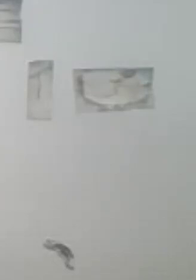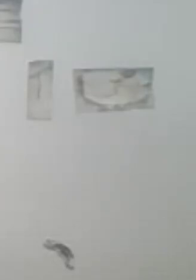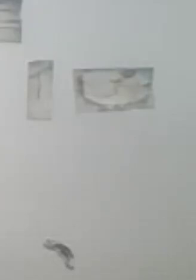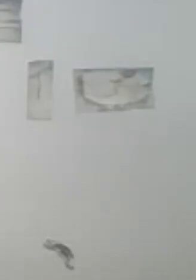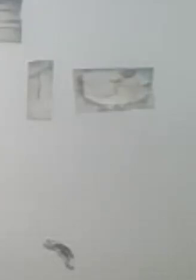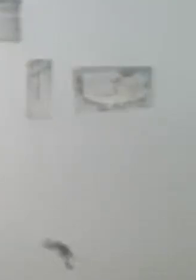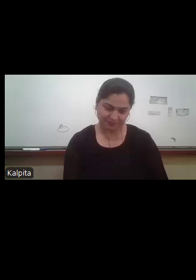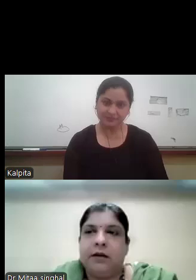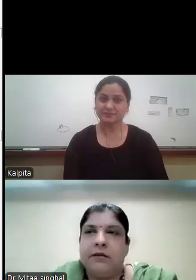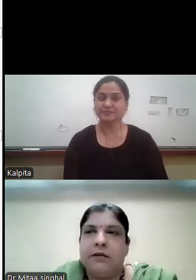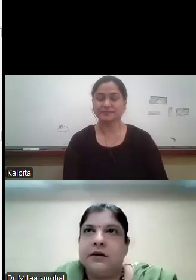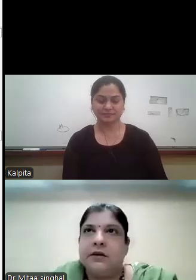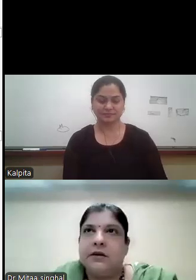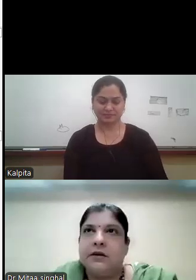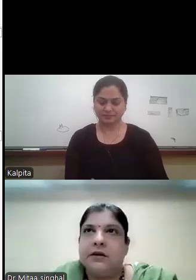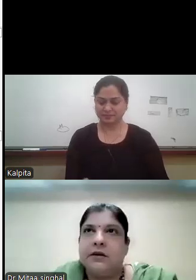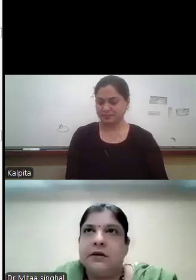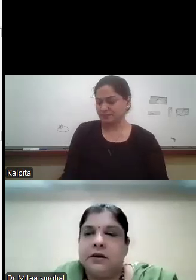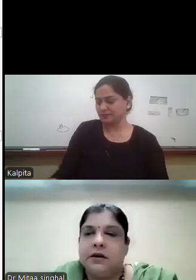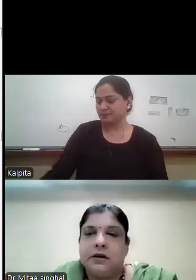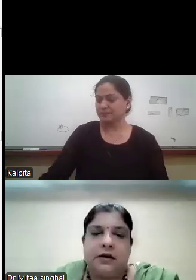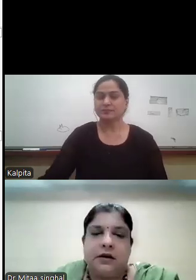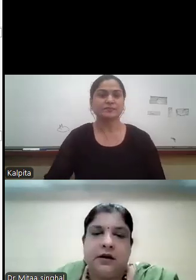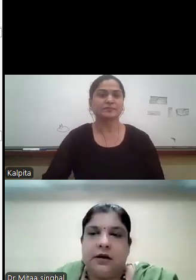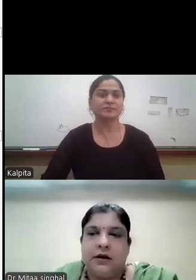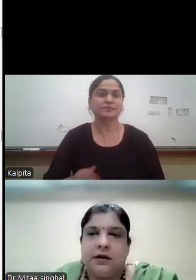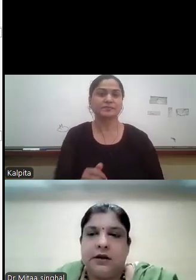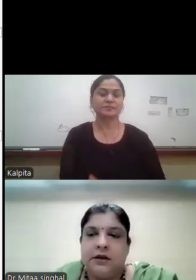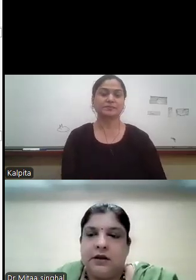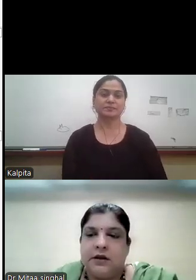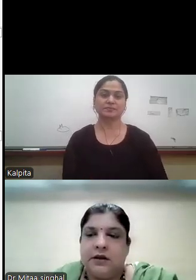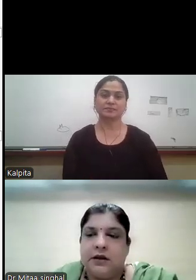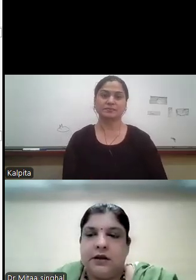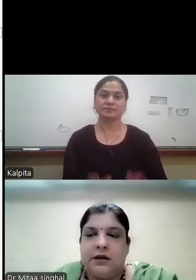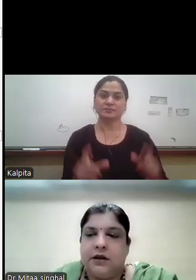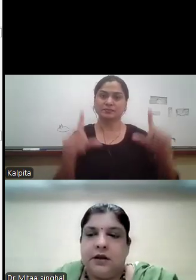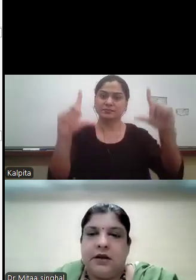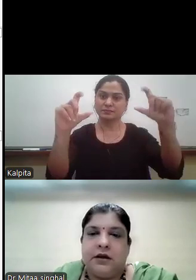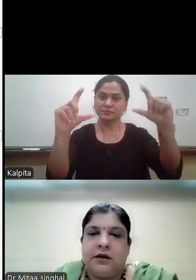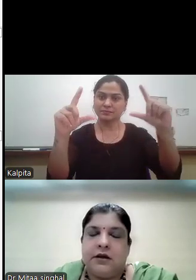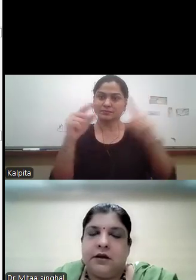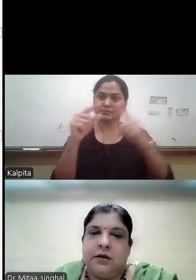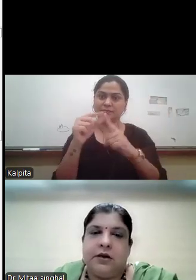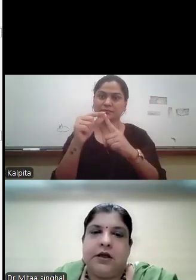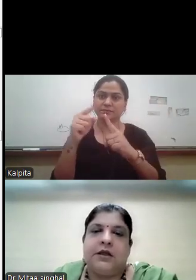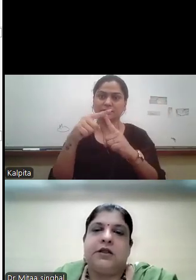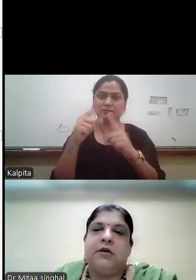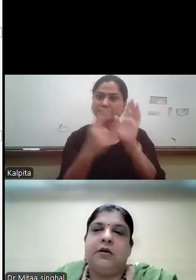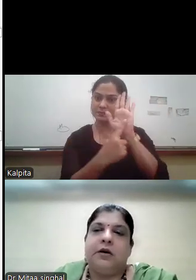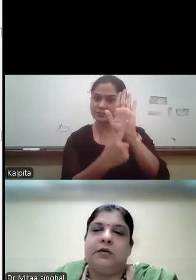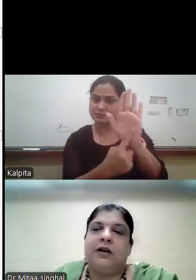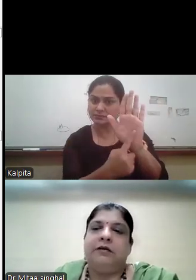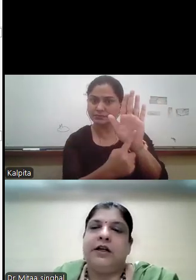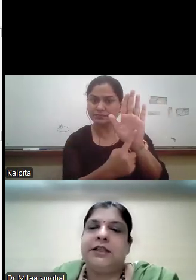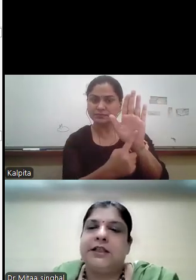it's visible, ma'am. Yes, ma'am. Now the So adaptation